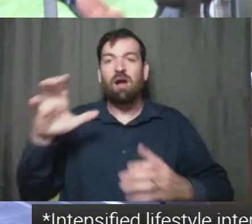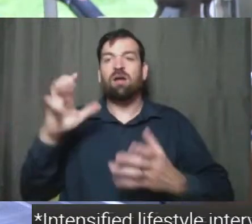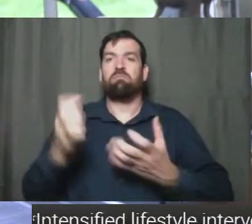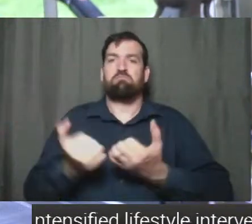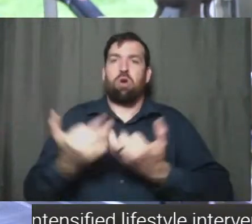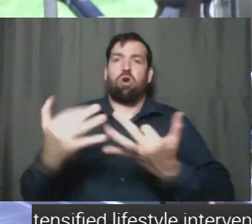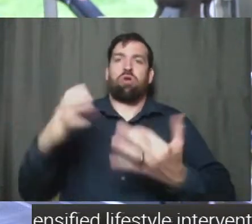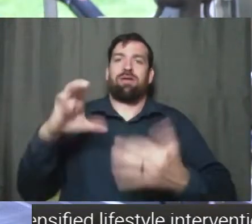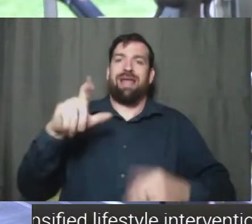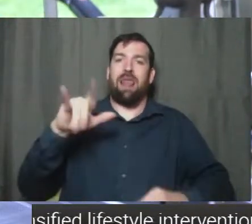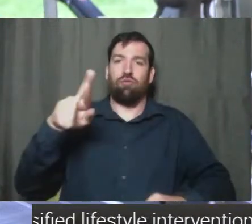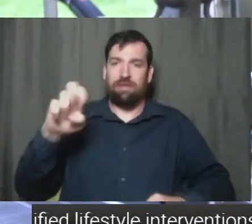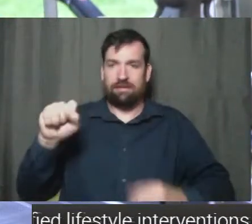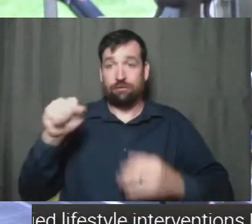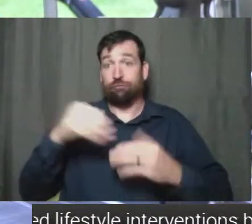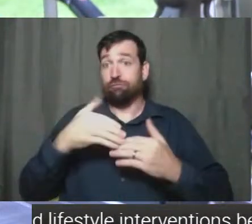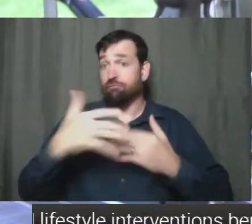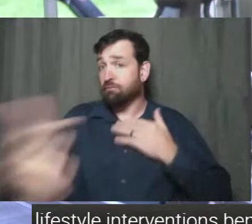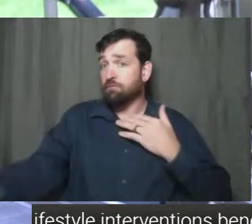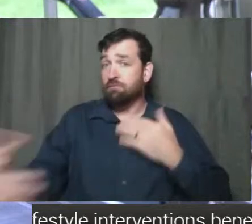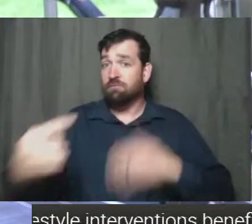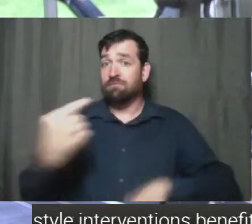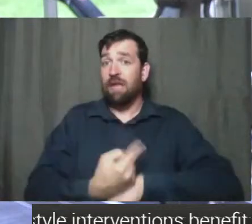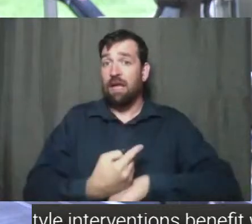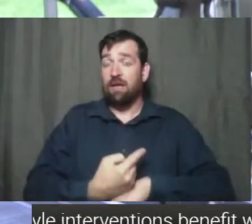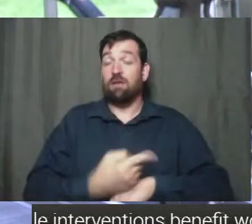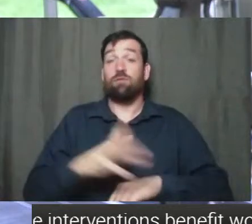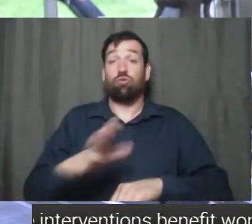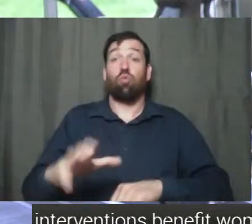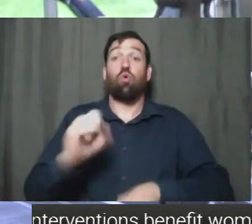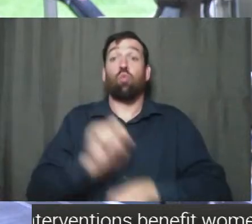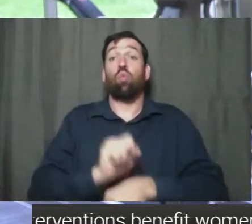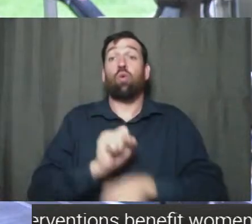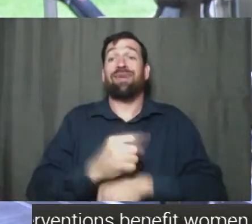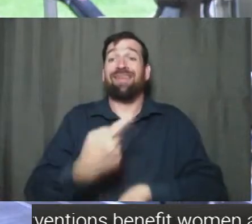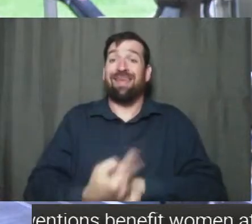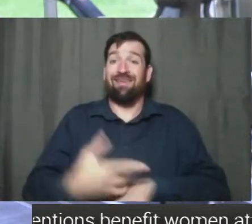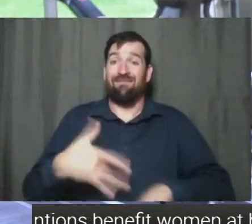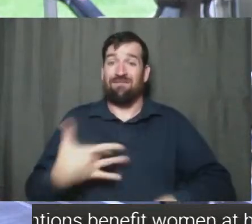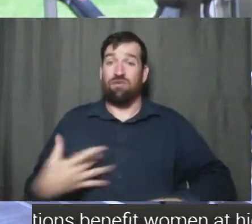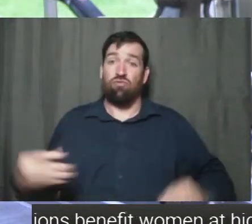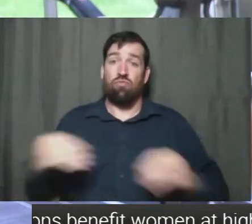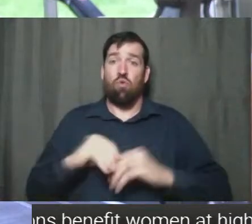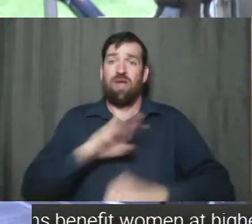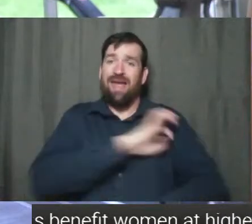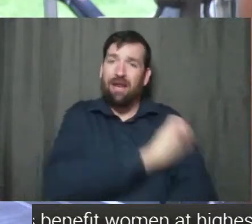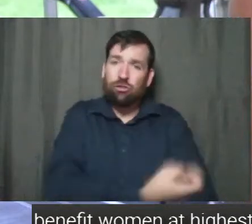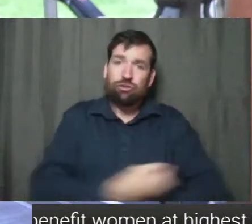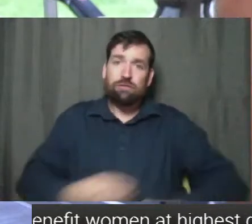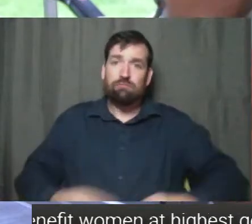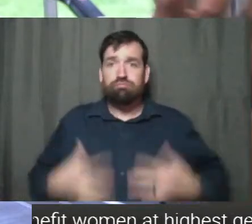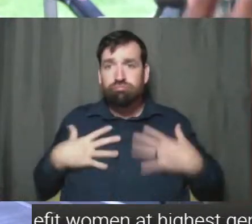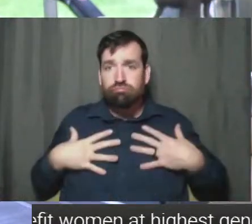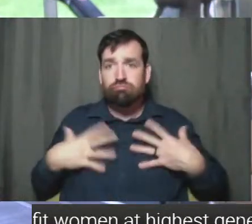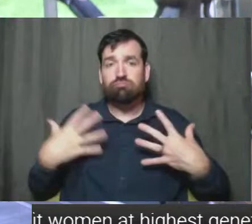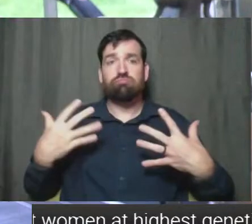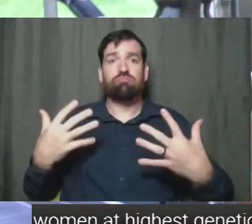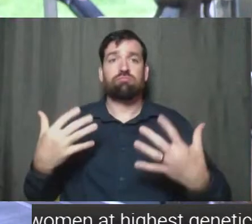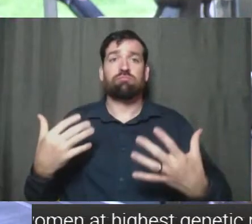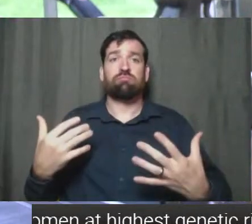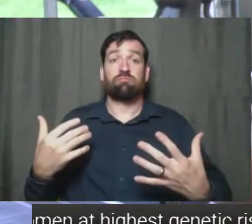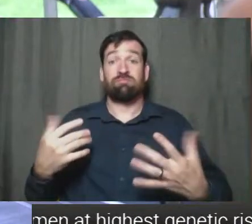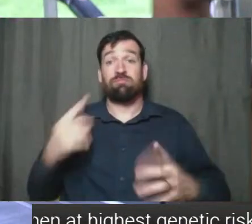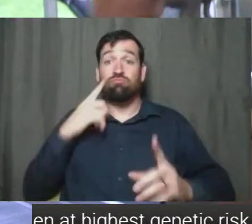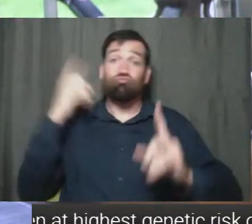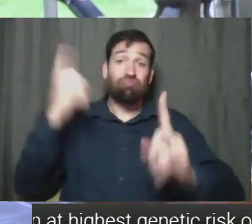throughout the rest of the day. So as you go into your work day, you'll feel more energized, and your body will ultimately burn